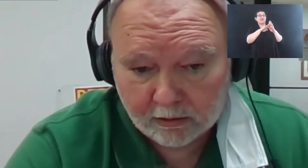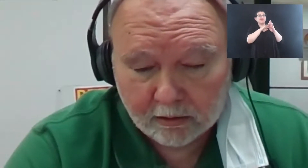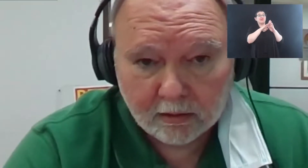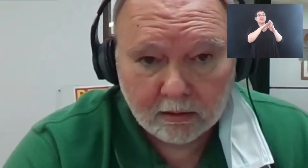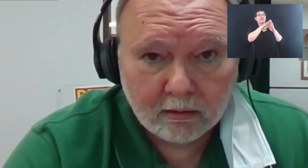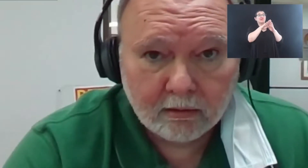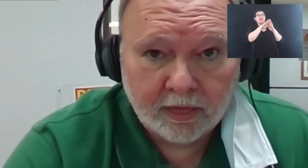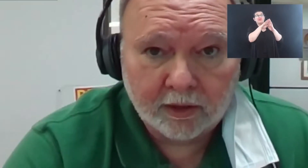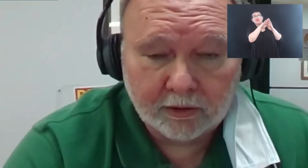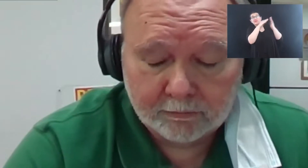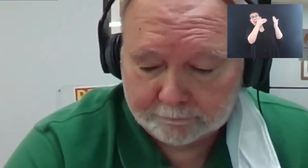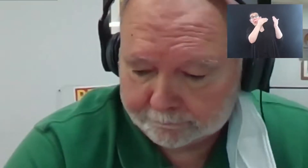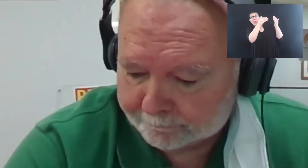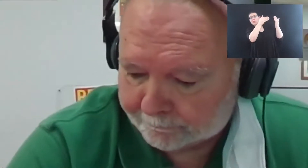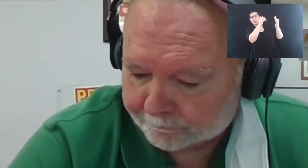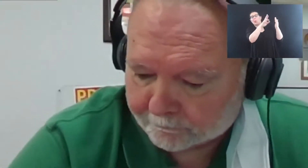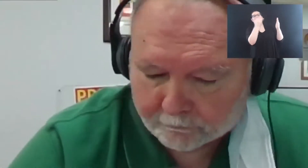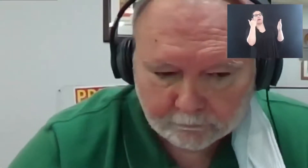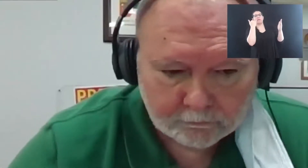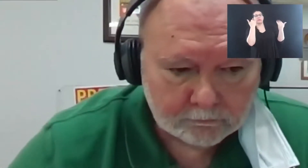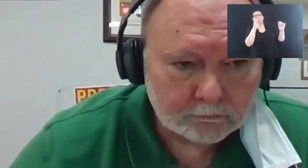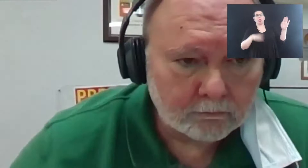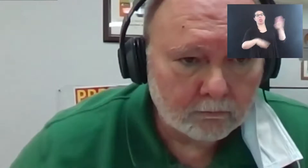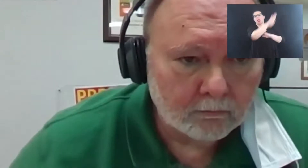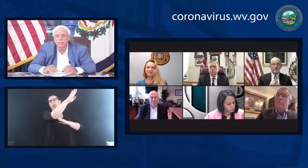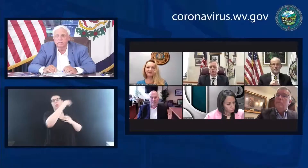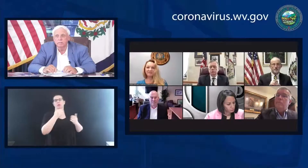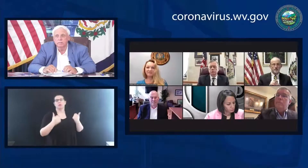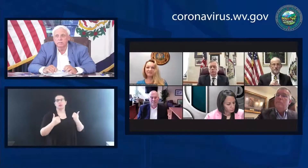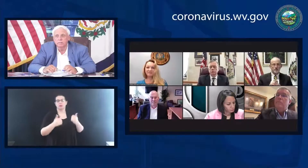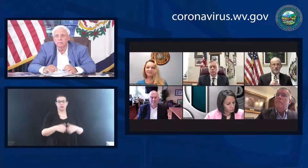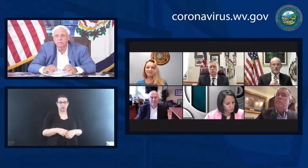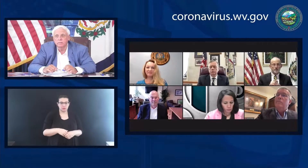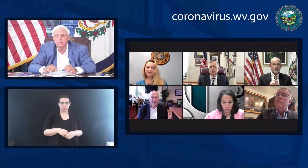away? Thank you. It's Jeff, is that correct?